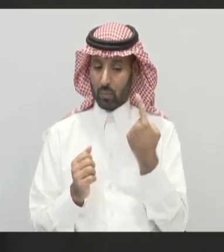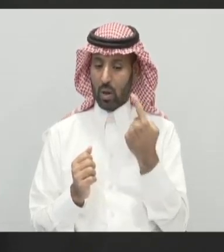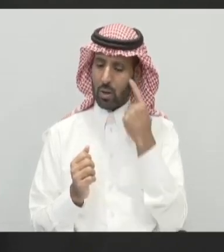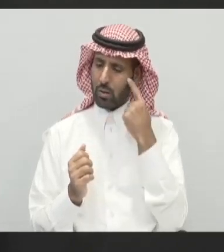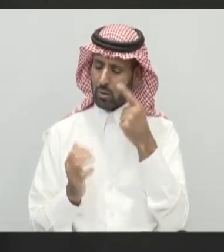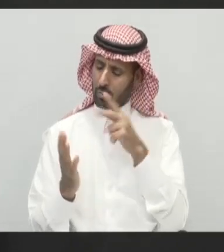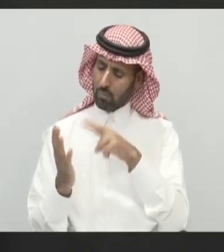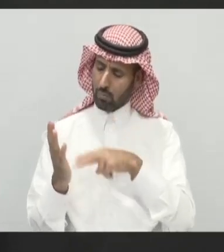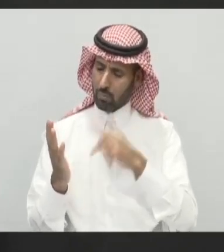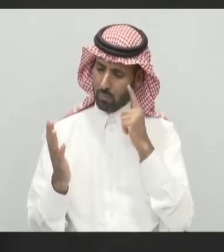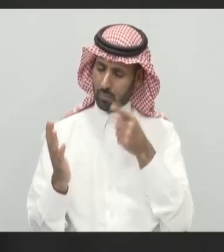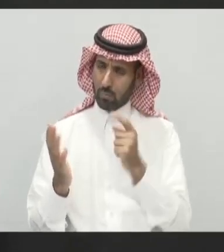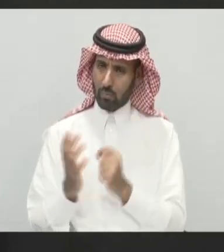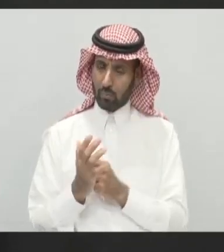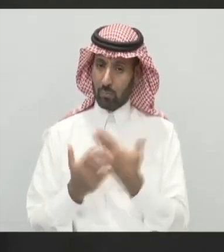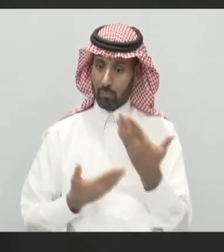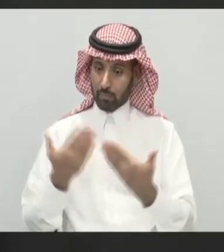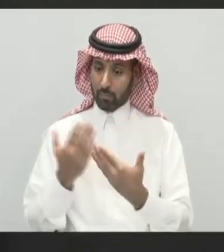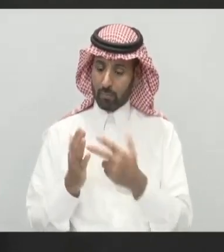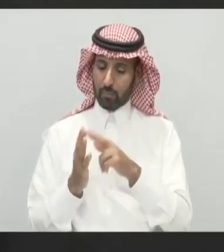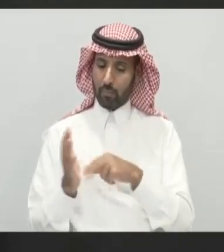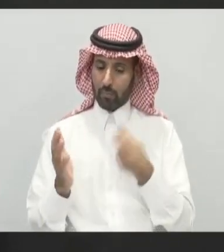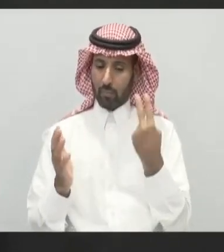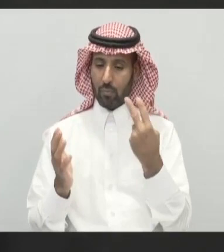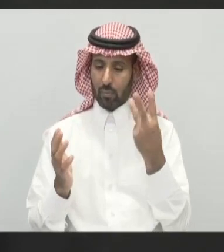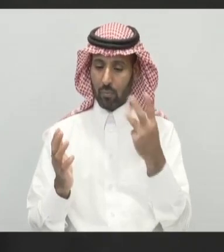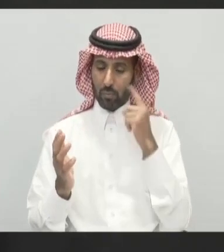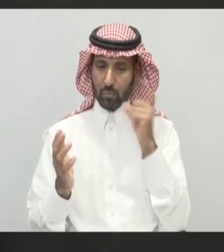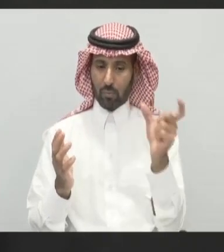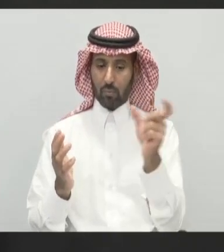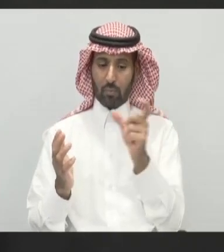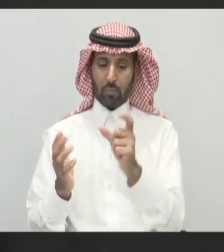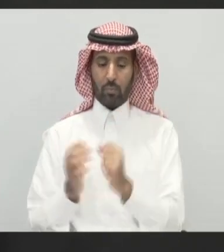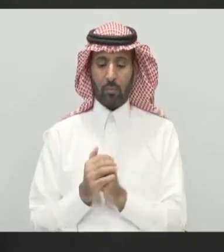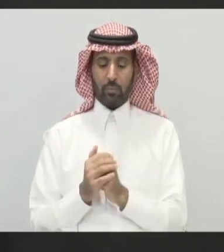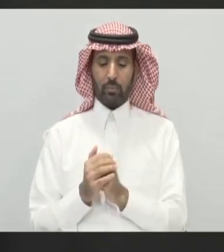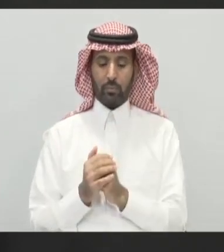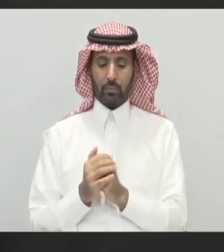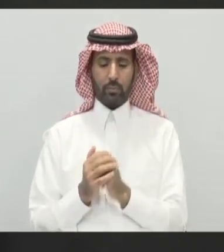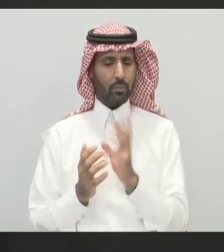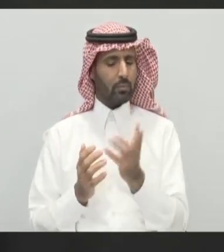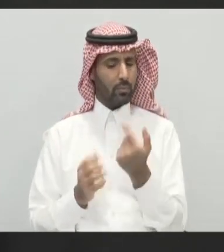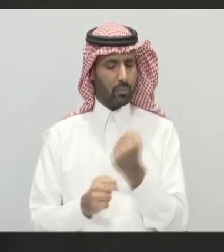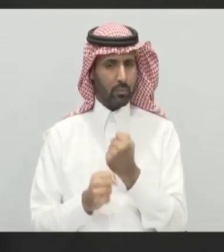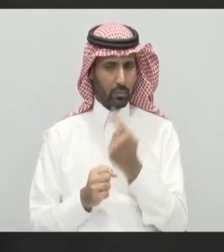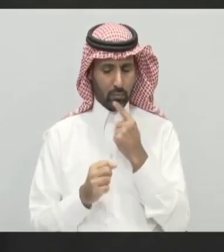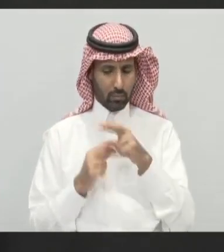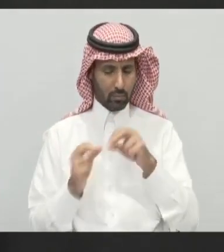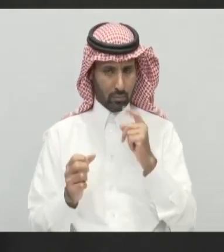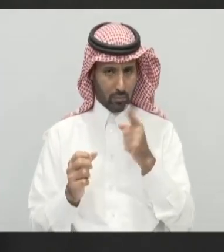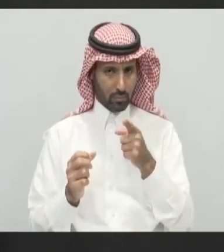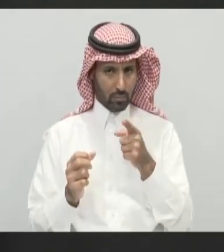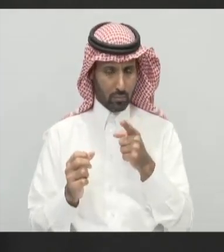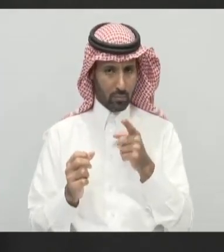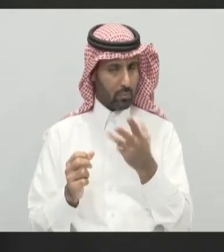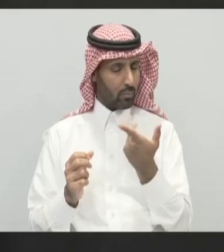to scan the whole thing, find two or three word verbs. Which verbs have you found